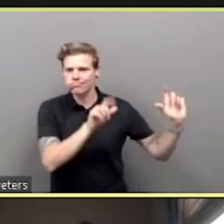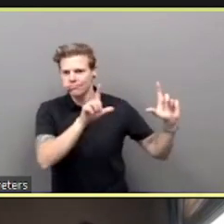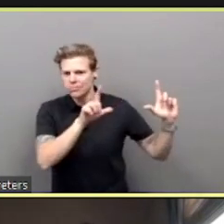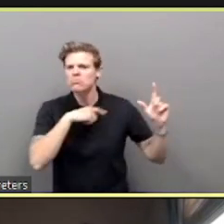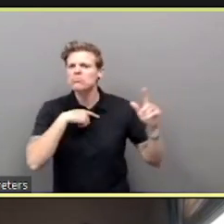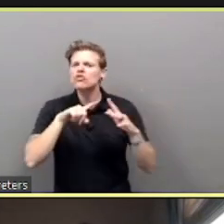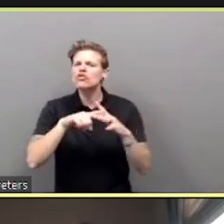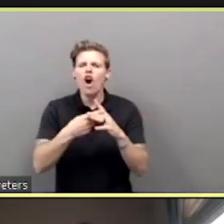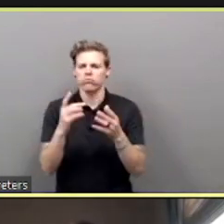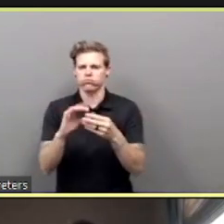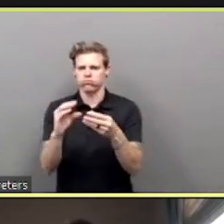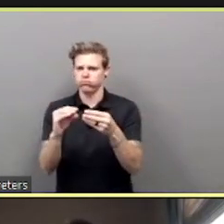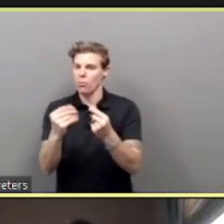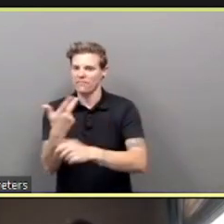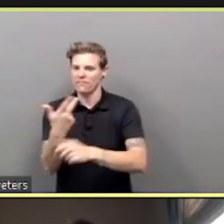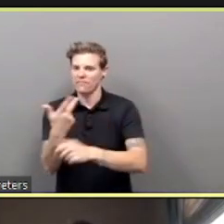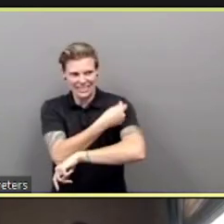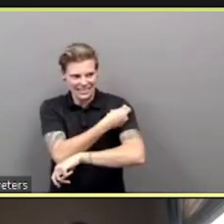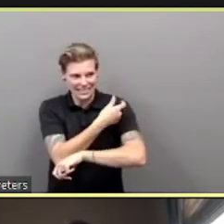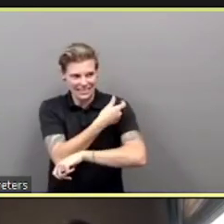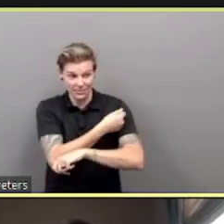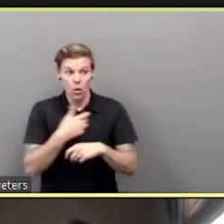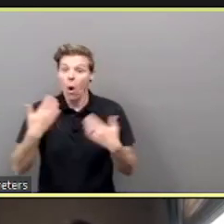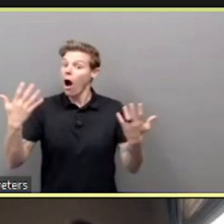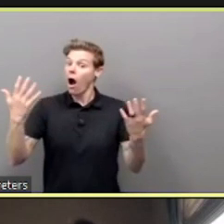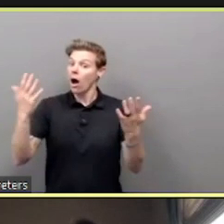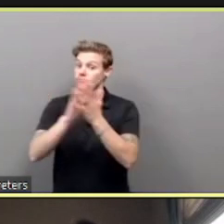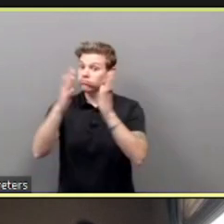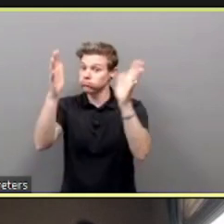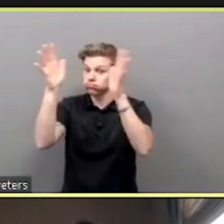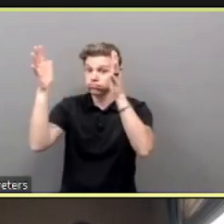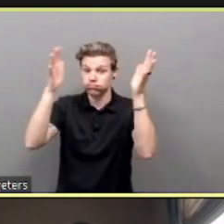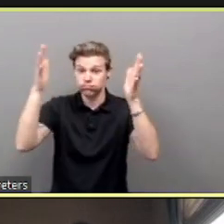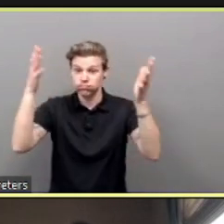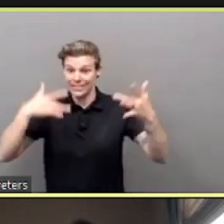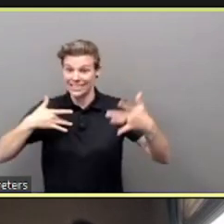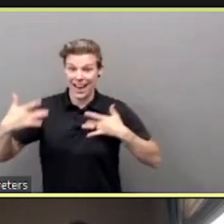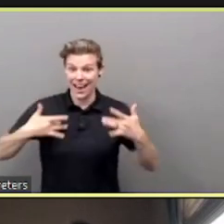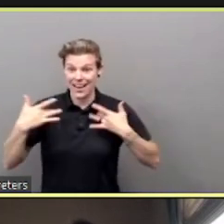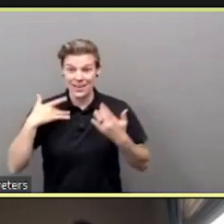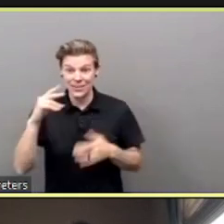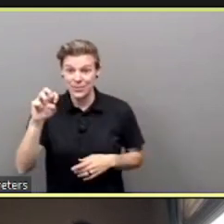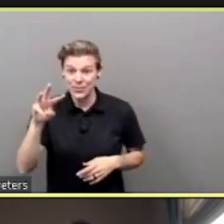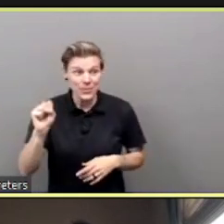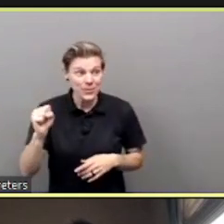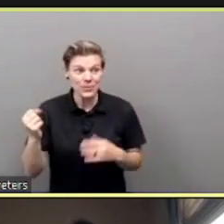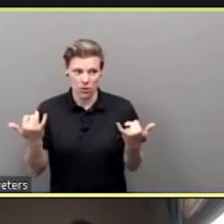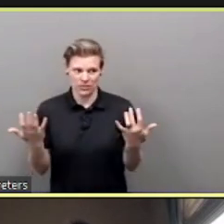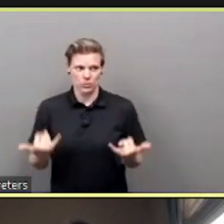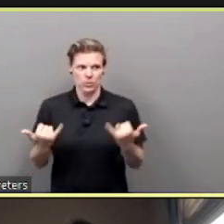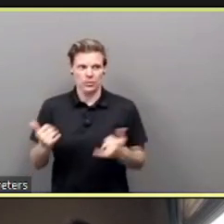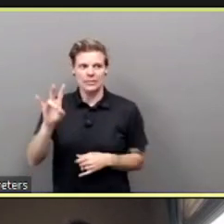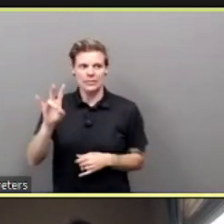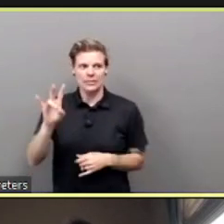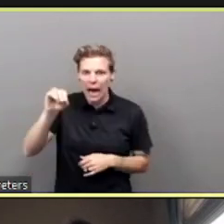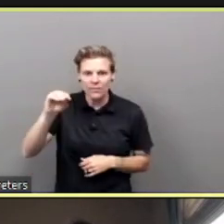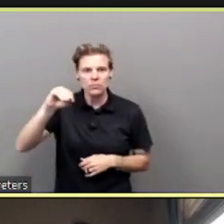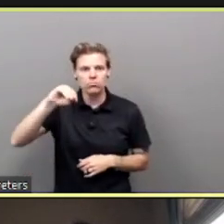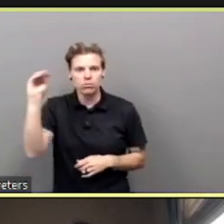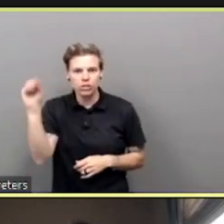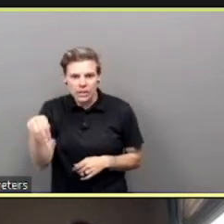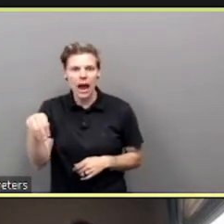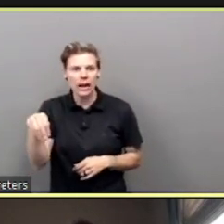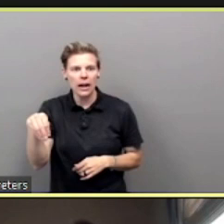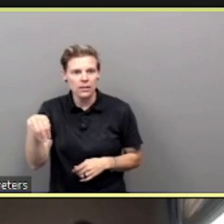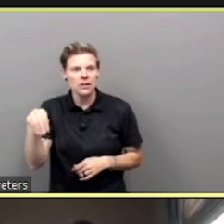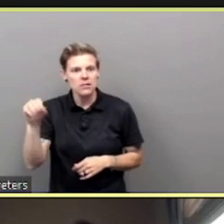So this is exciting news for New Mexico. Today, 70%, we hit 70% of New